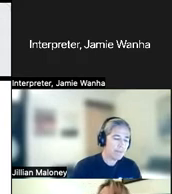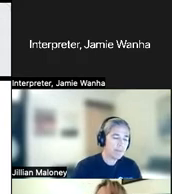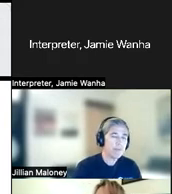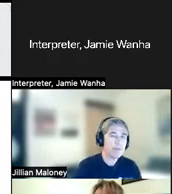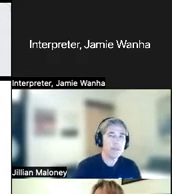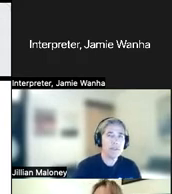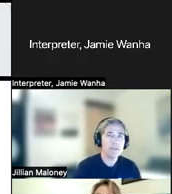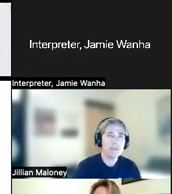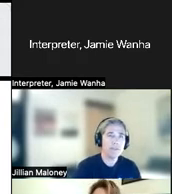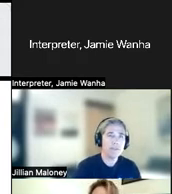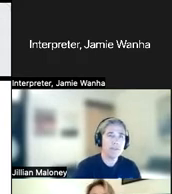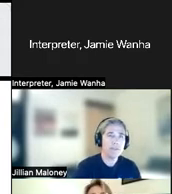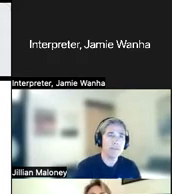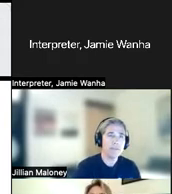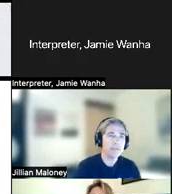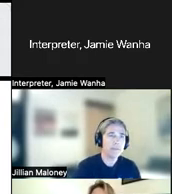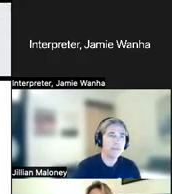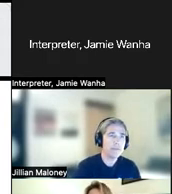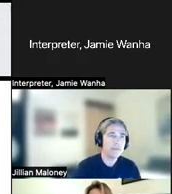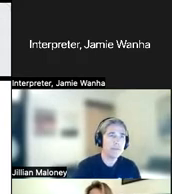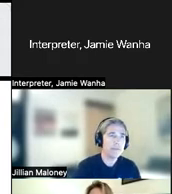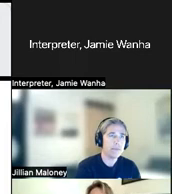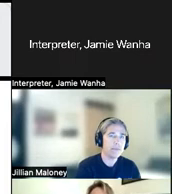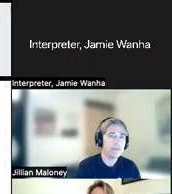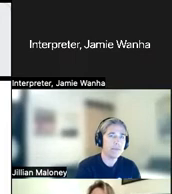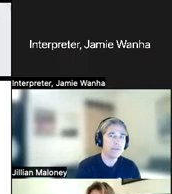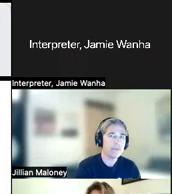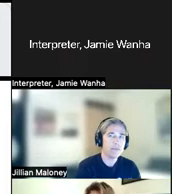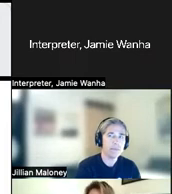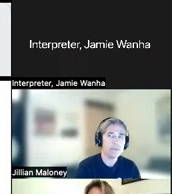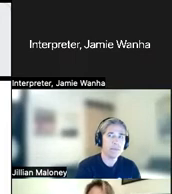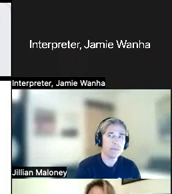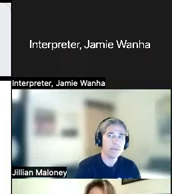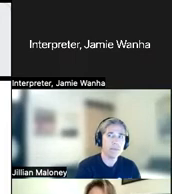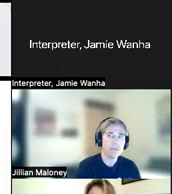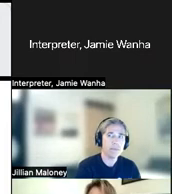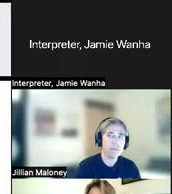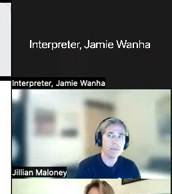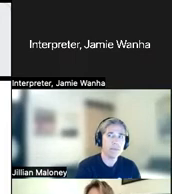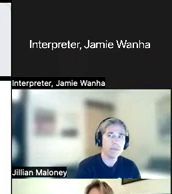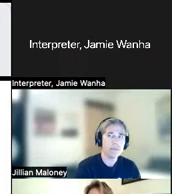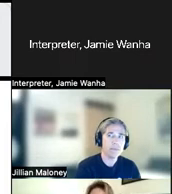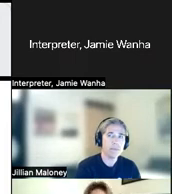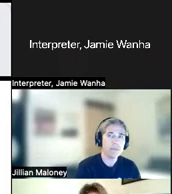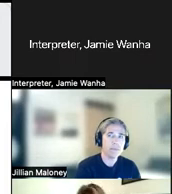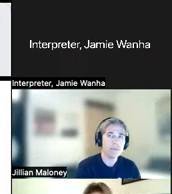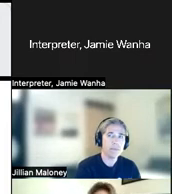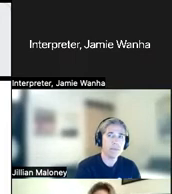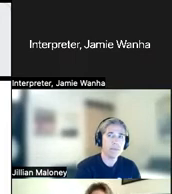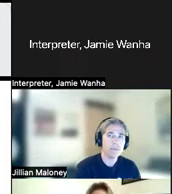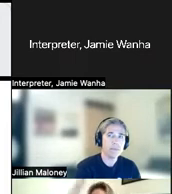to natural disasters. We just did a poll of this, and our number one